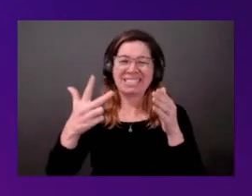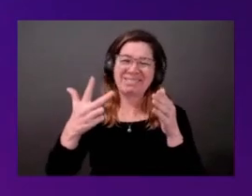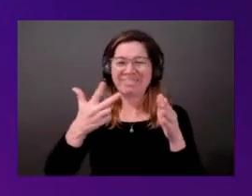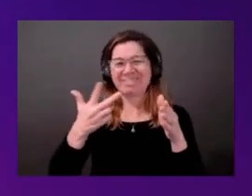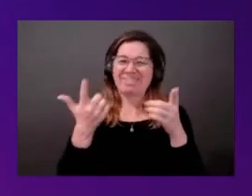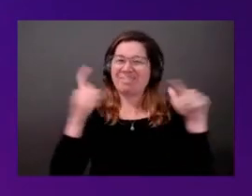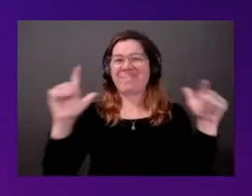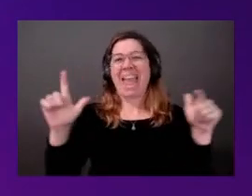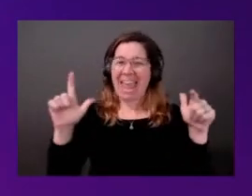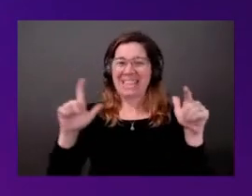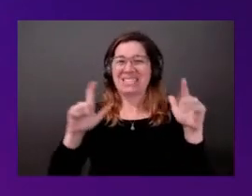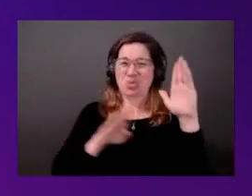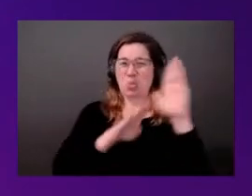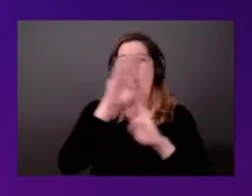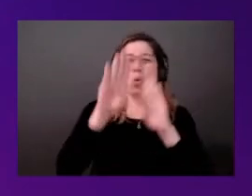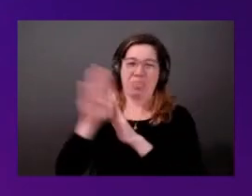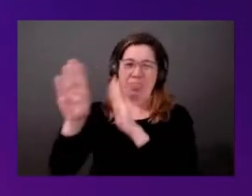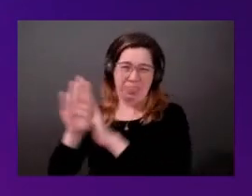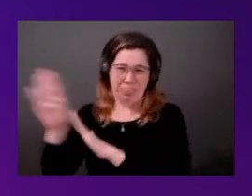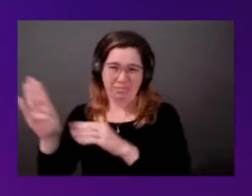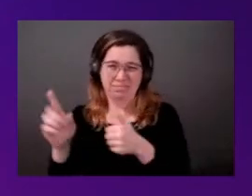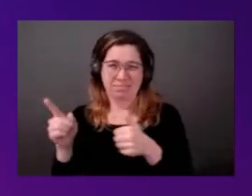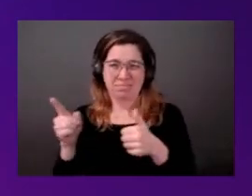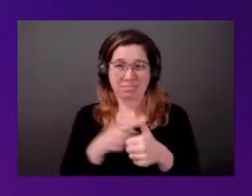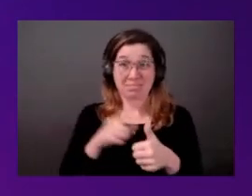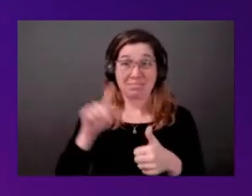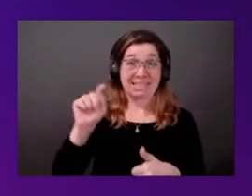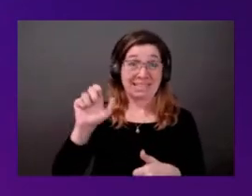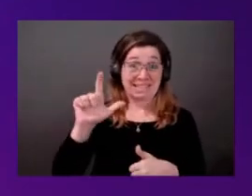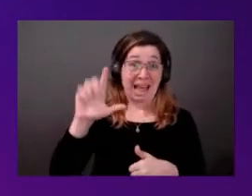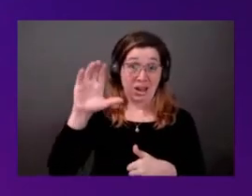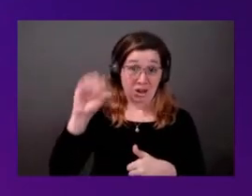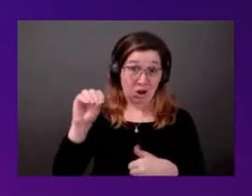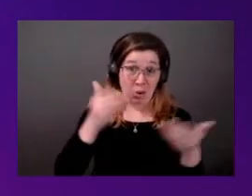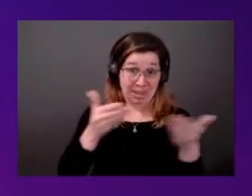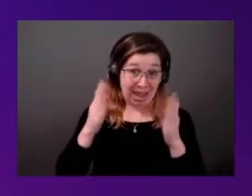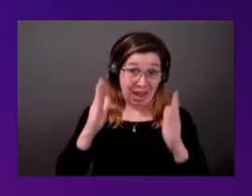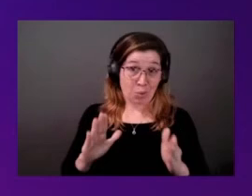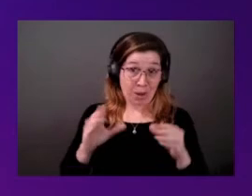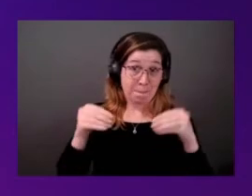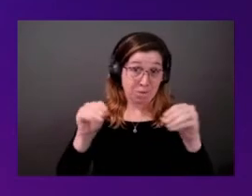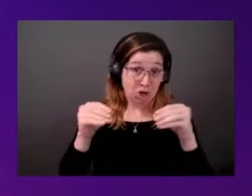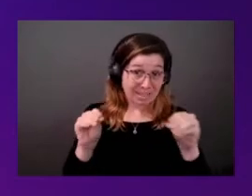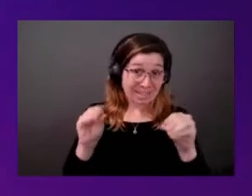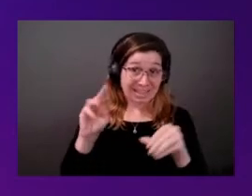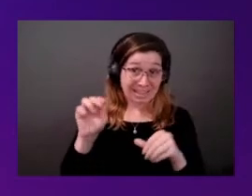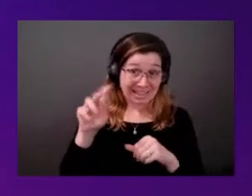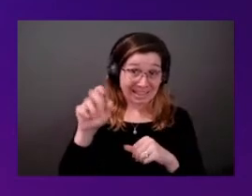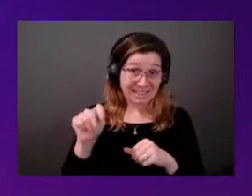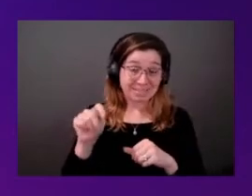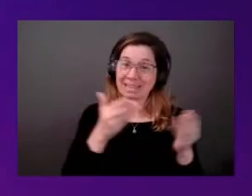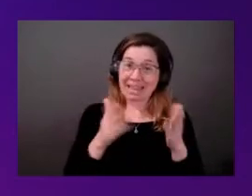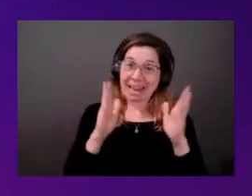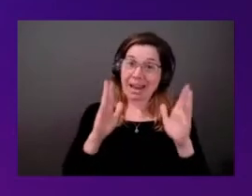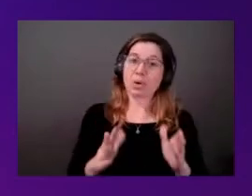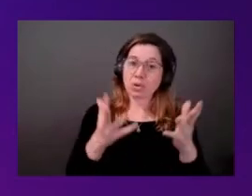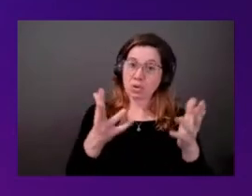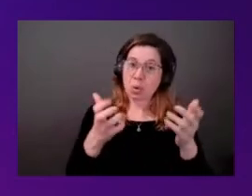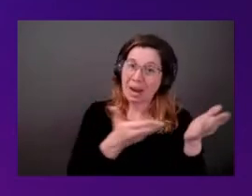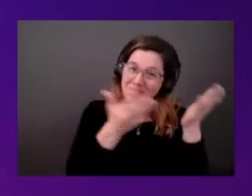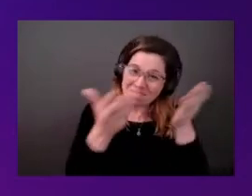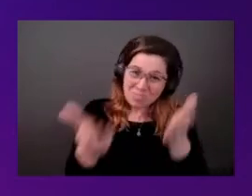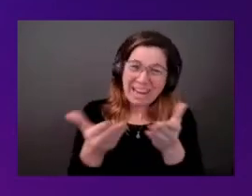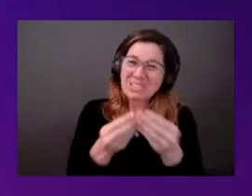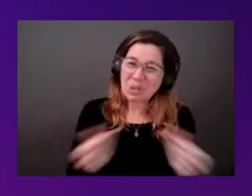first one is the traditional telco carrier market, where, again, carriers are looking to take solutions to their end business